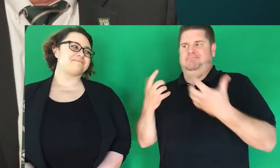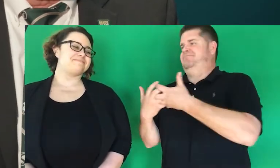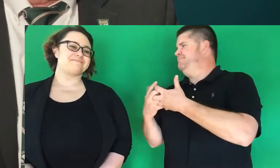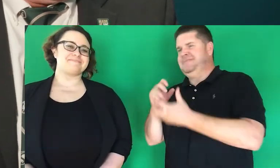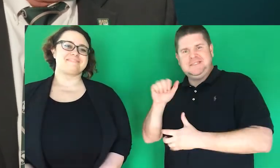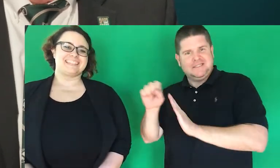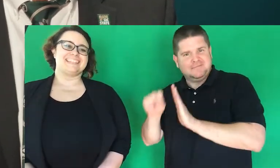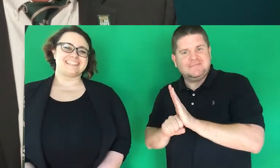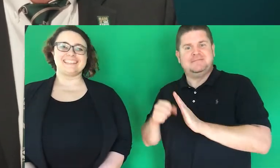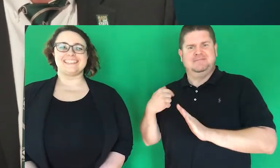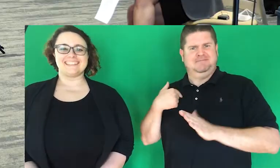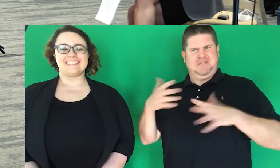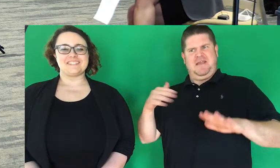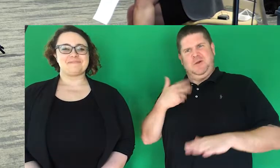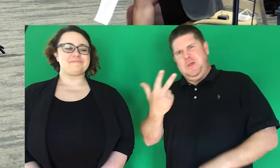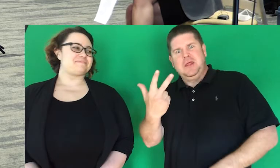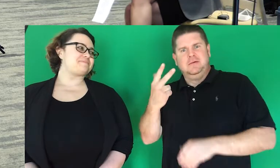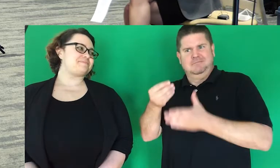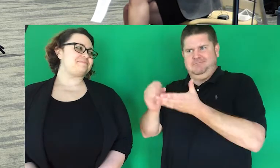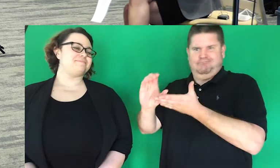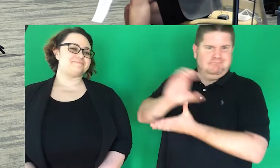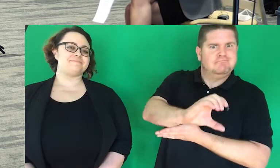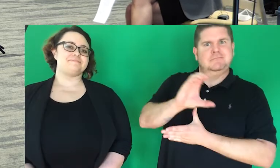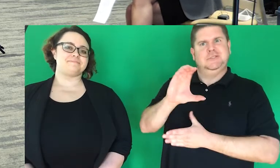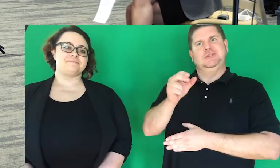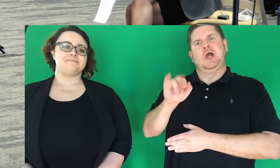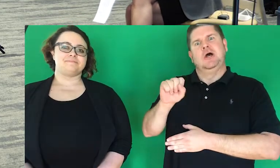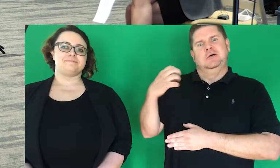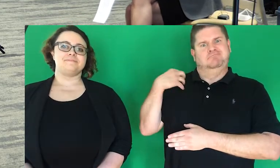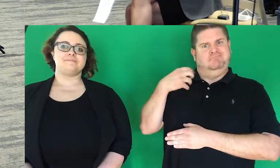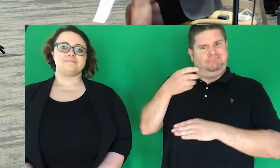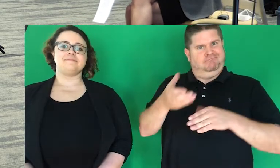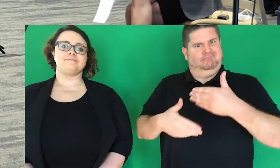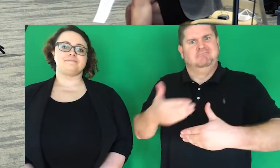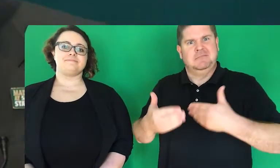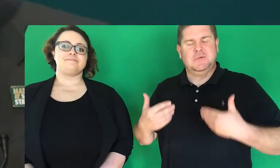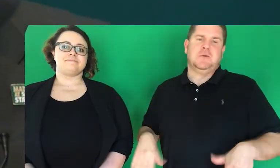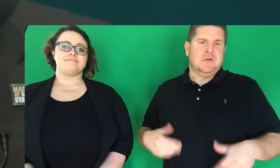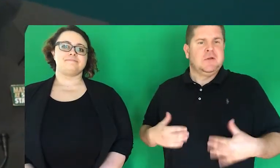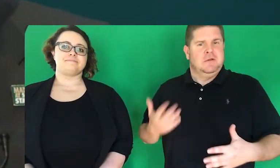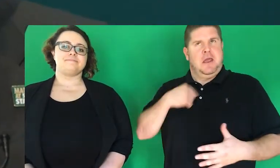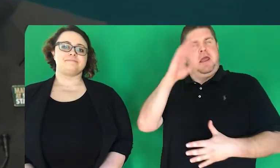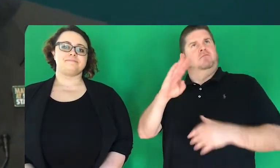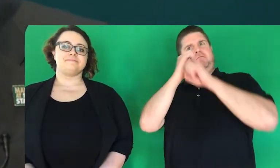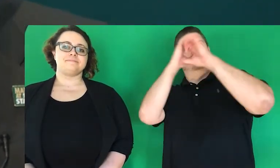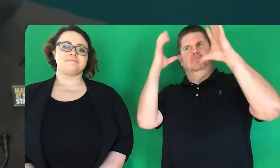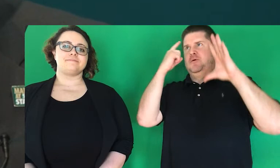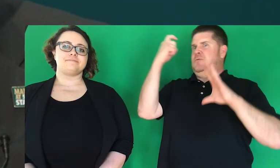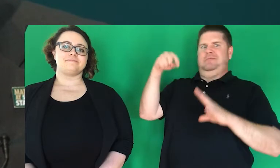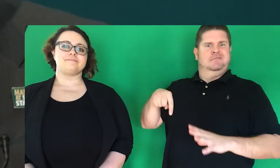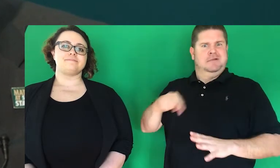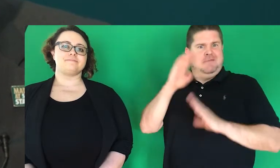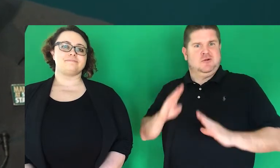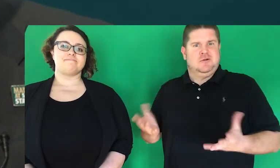to fit Sac State, I think. We've done 3 of those endowed chairs. We'd never dreamed of